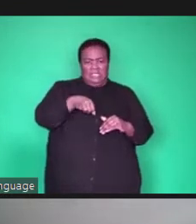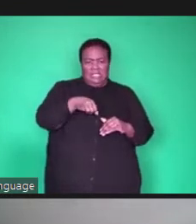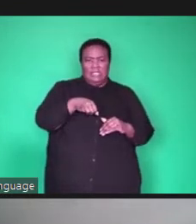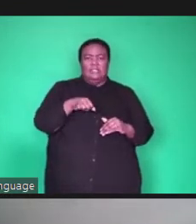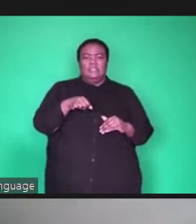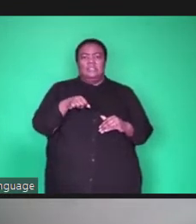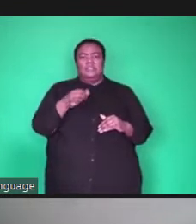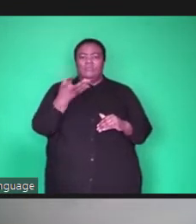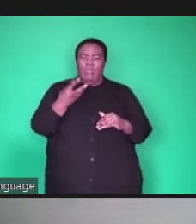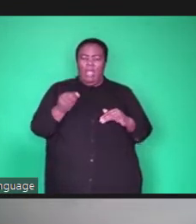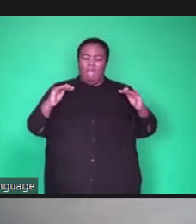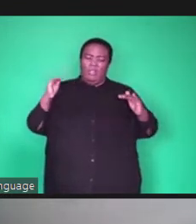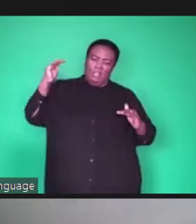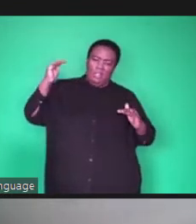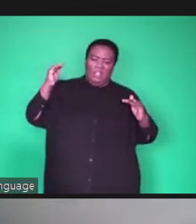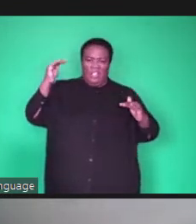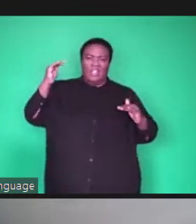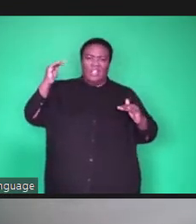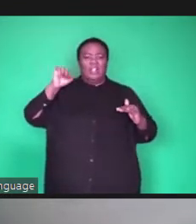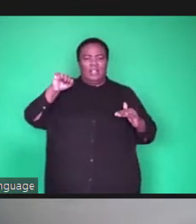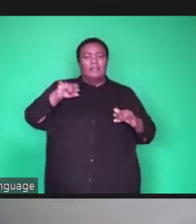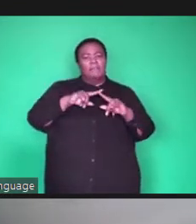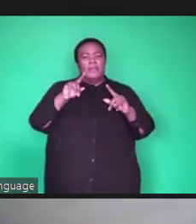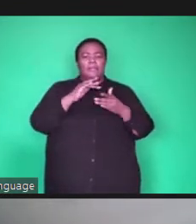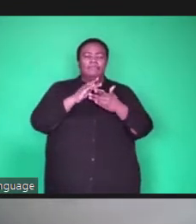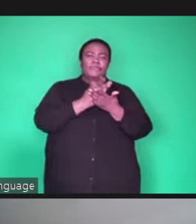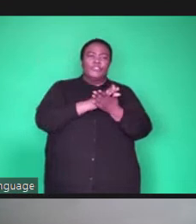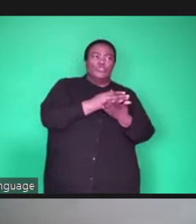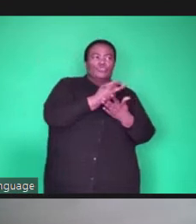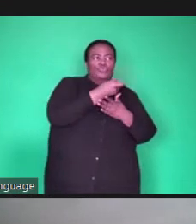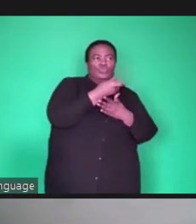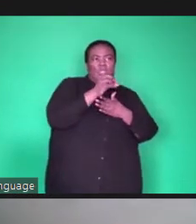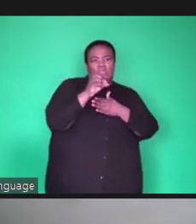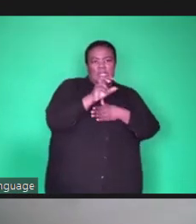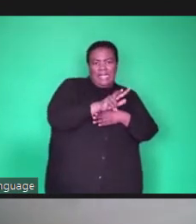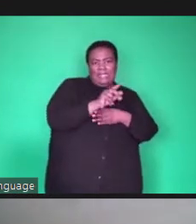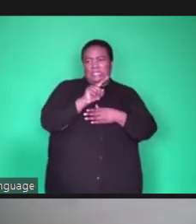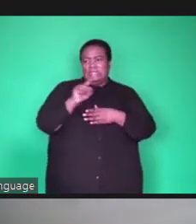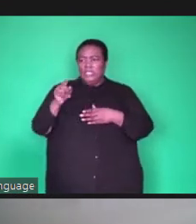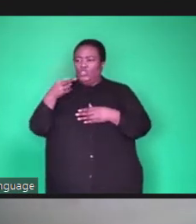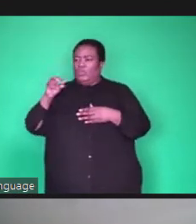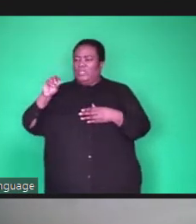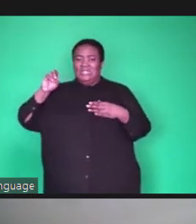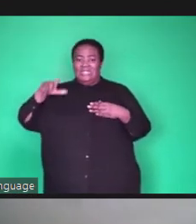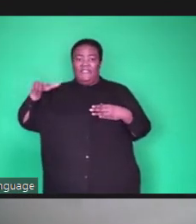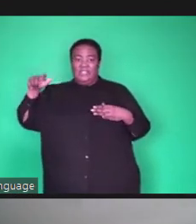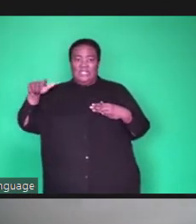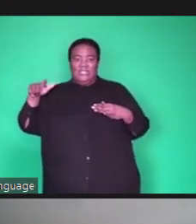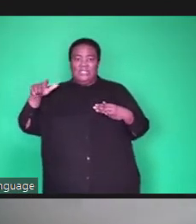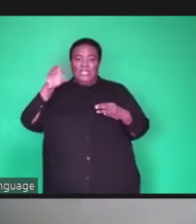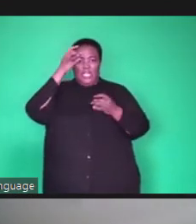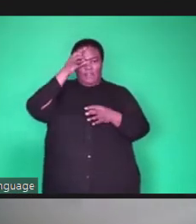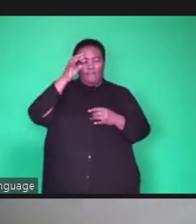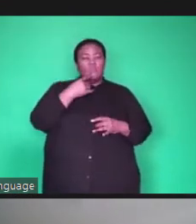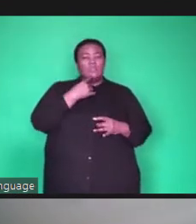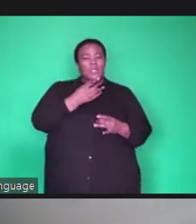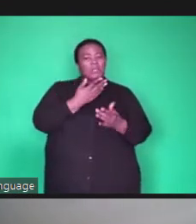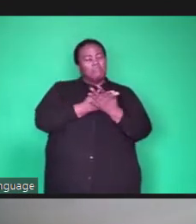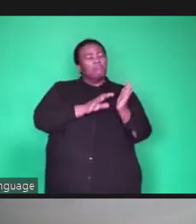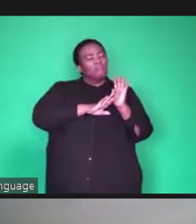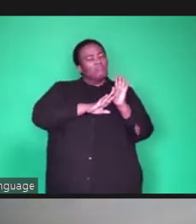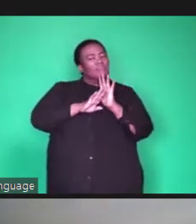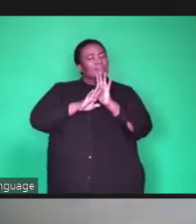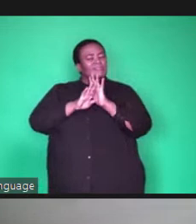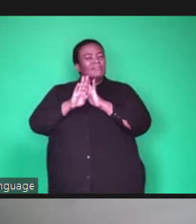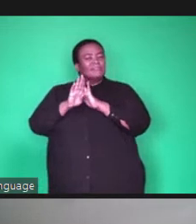spatial inequalities, certainly between 2008 and 2017, the data suggests you can get a big improvement. That's